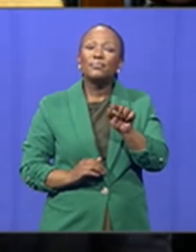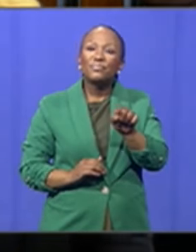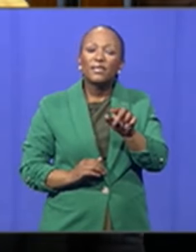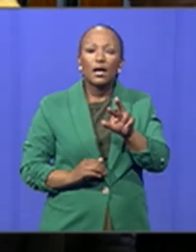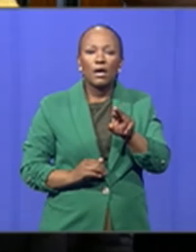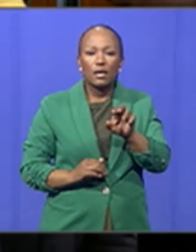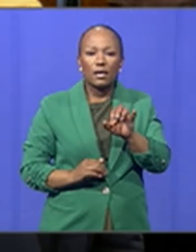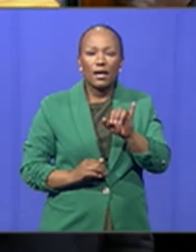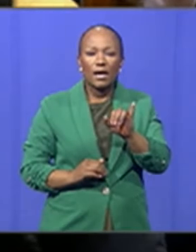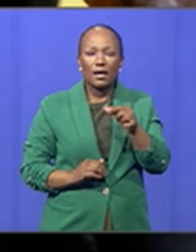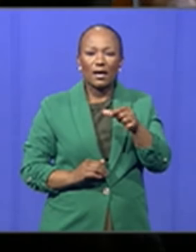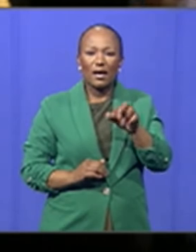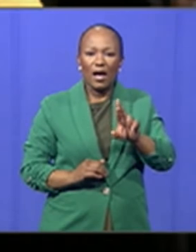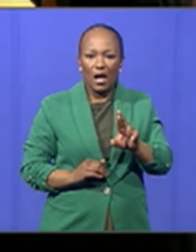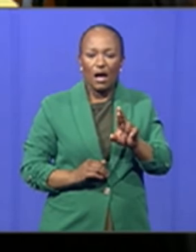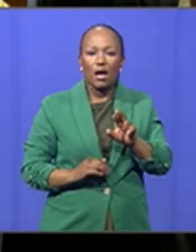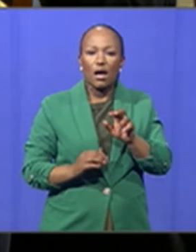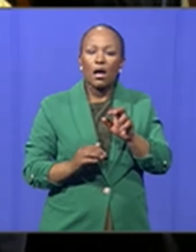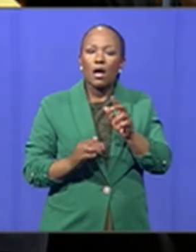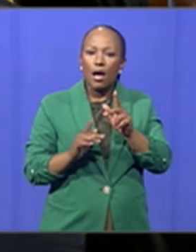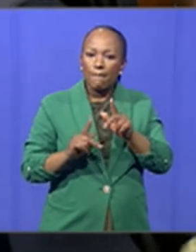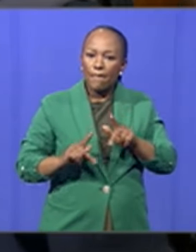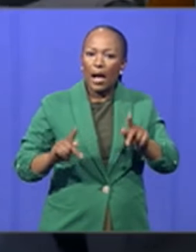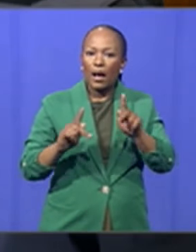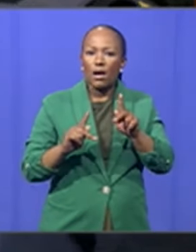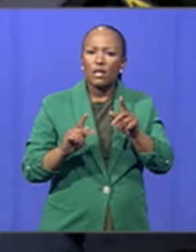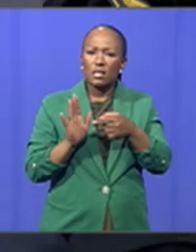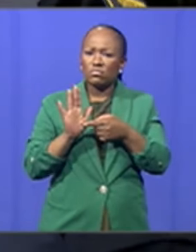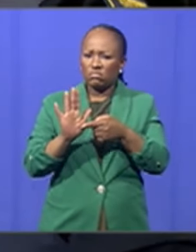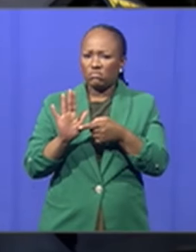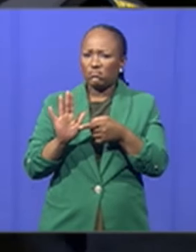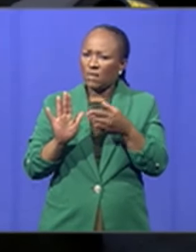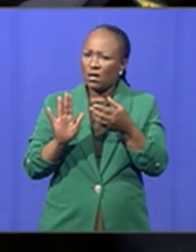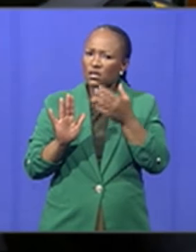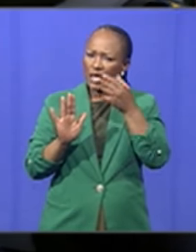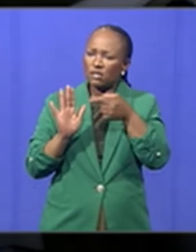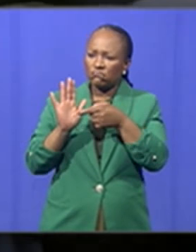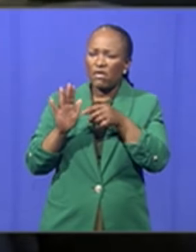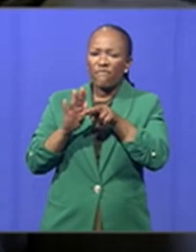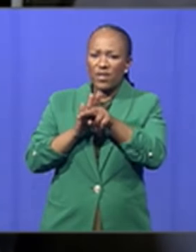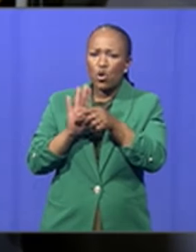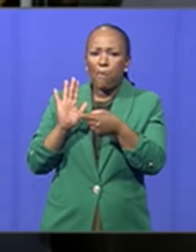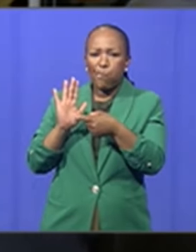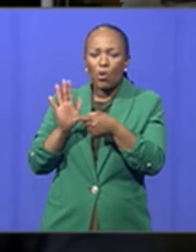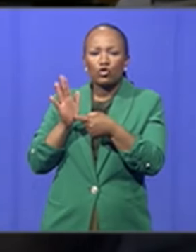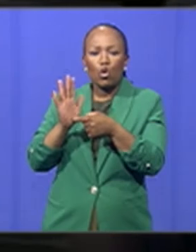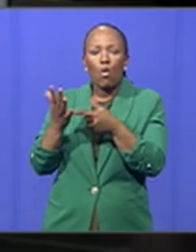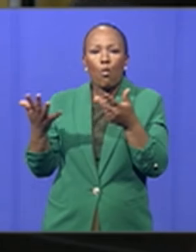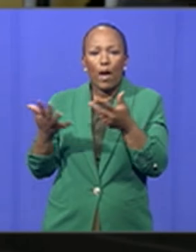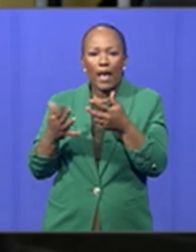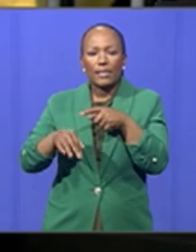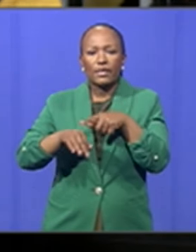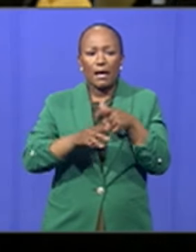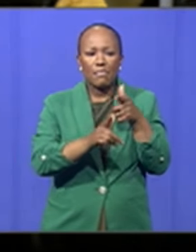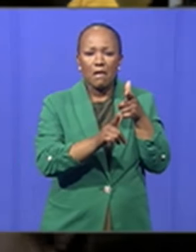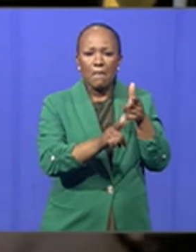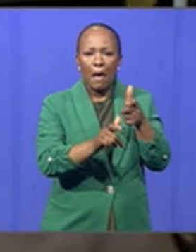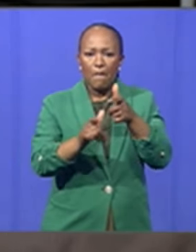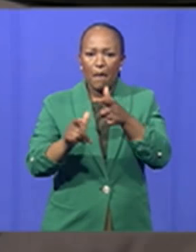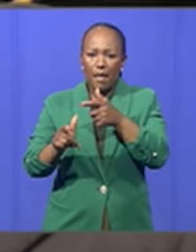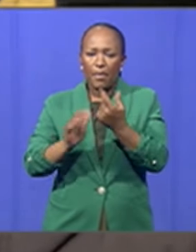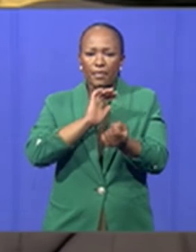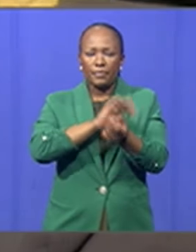botlhatsi bo bolaetšago gore ba be ba le kae ge tiragalo ya mothuntsho e direga. Ba bararo ba lebagane le ditatofatšo tša polao maiteko a polao le go thuba